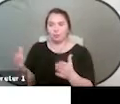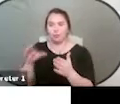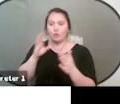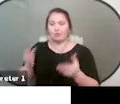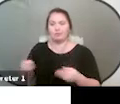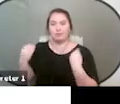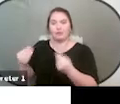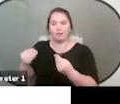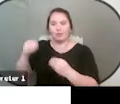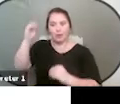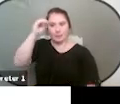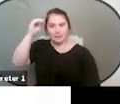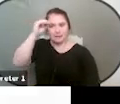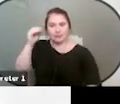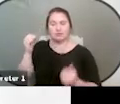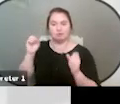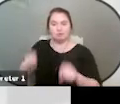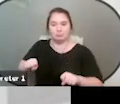some input.